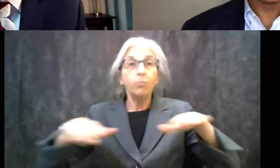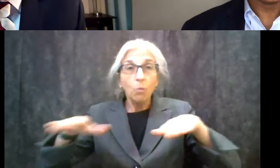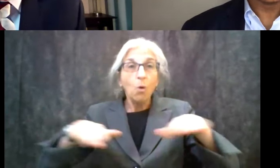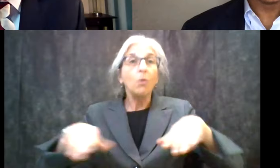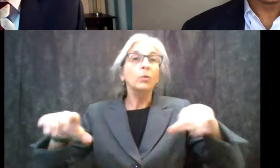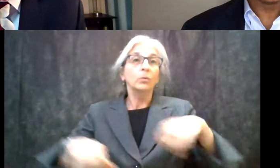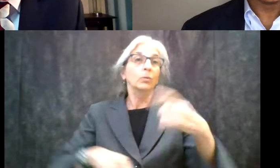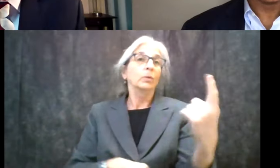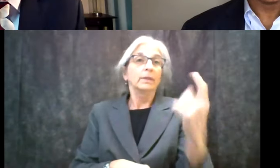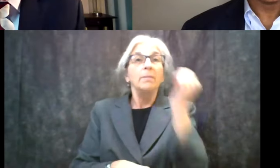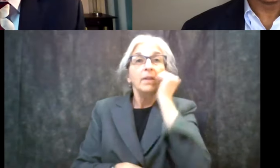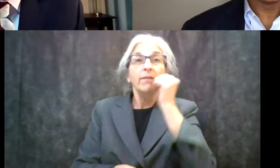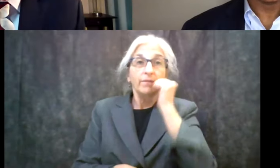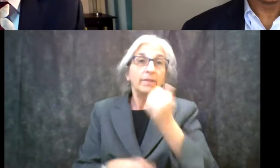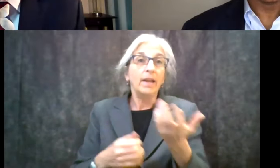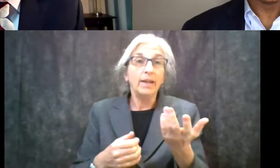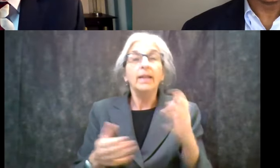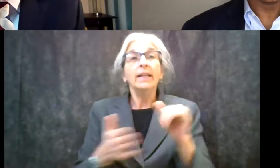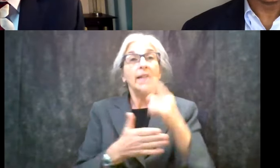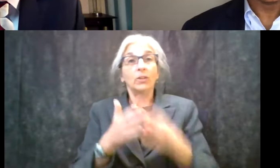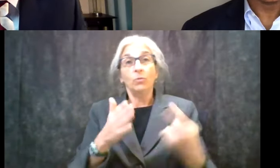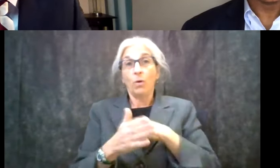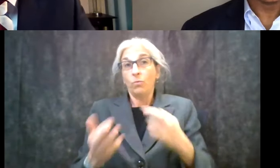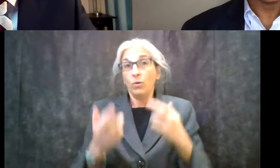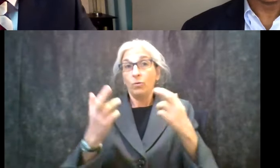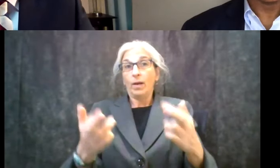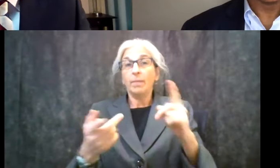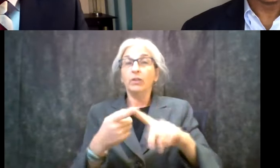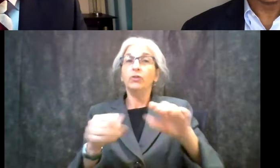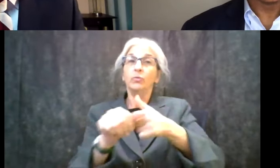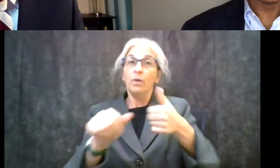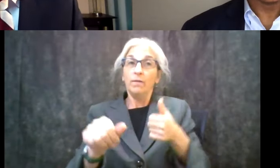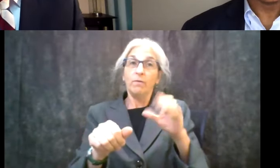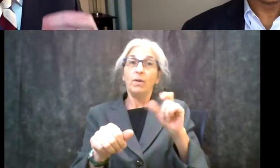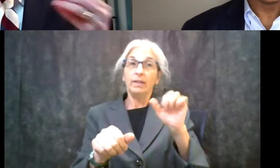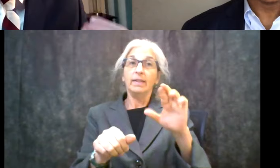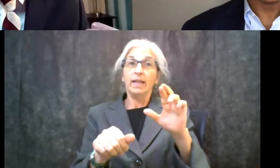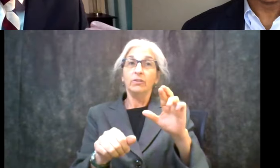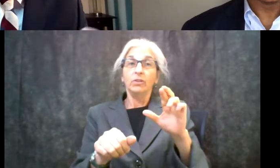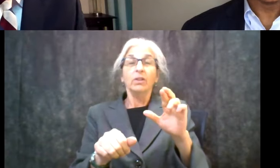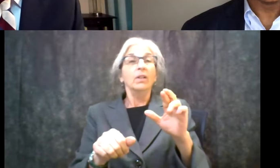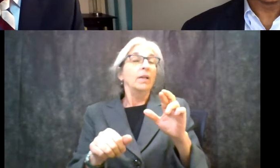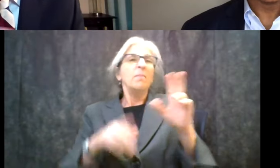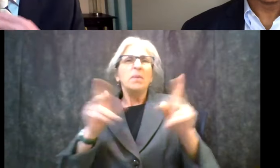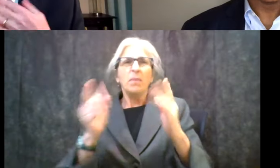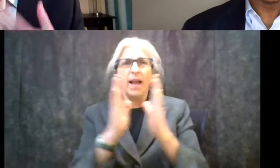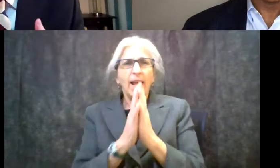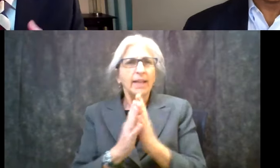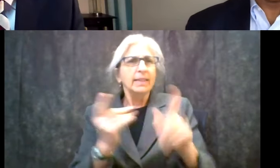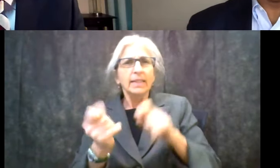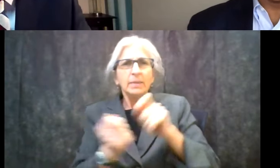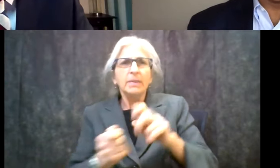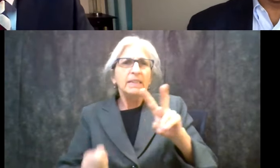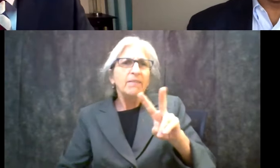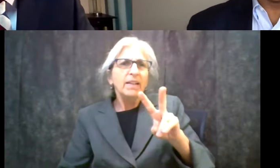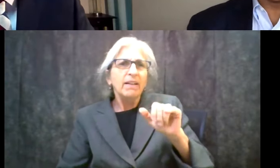we are recommending now to all patients in order to try and prevent cancer. You know, people have a lot of questions, will this specific vitamin or will a specific kind of food